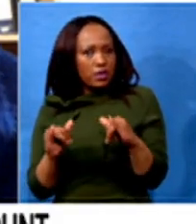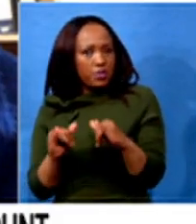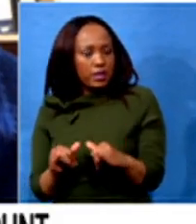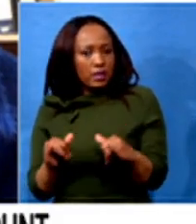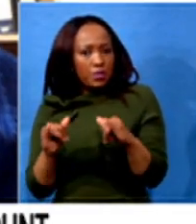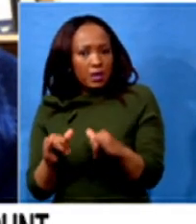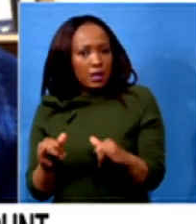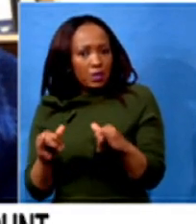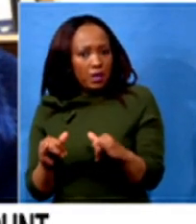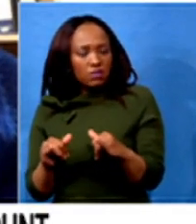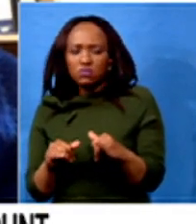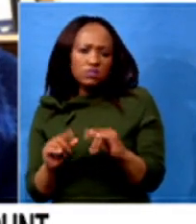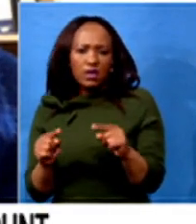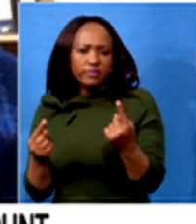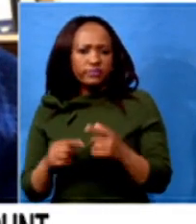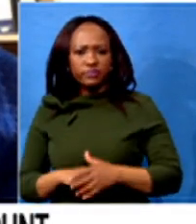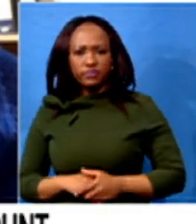wait.